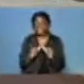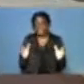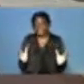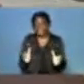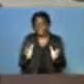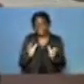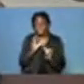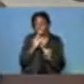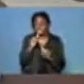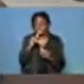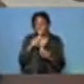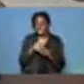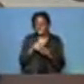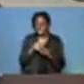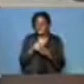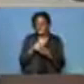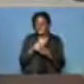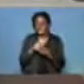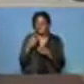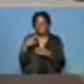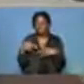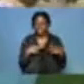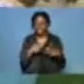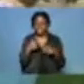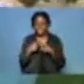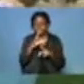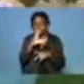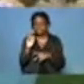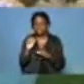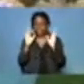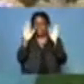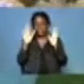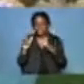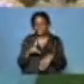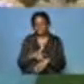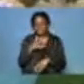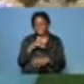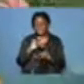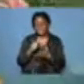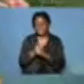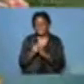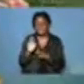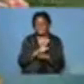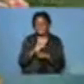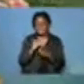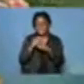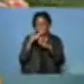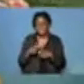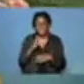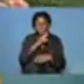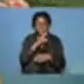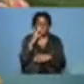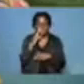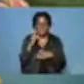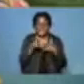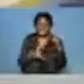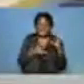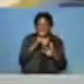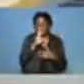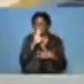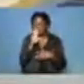part of a road to 50 is an awesome feeling. These business owners were excited to be included in